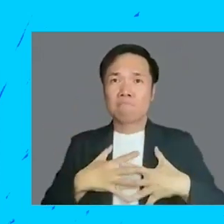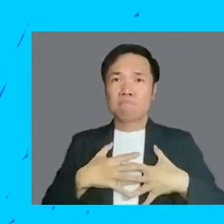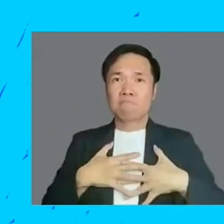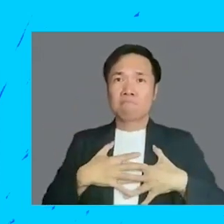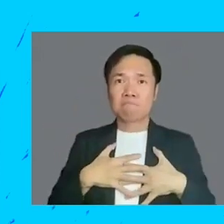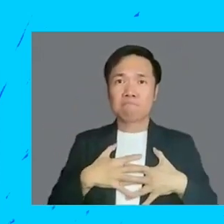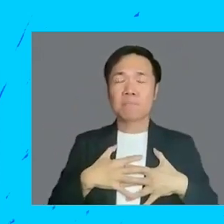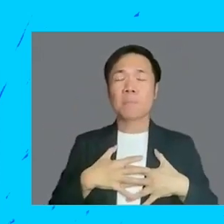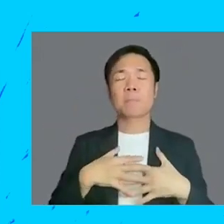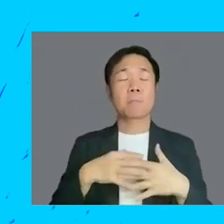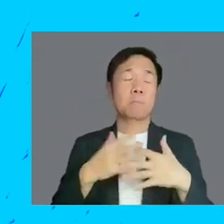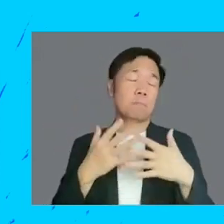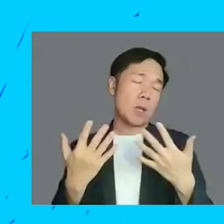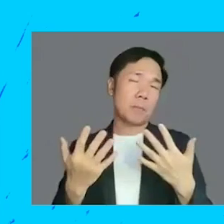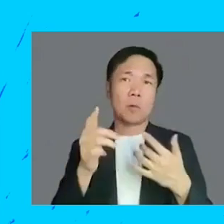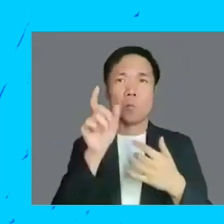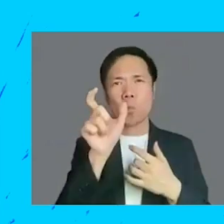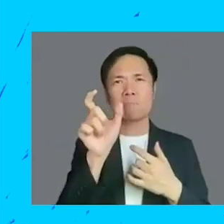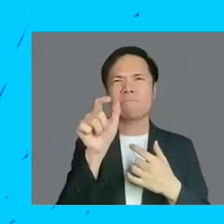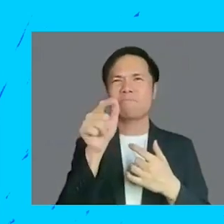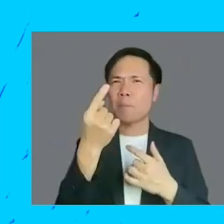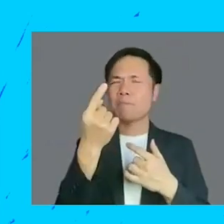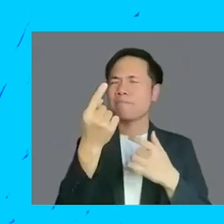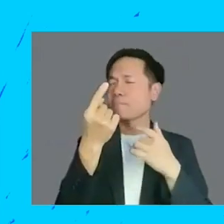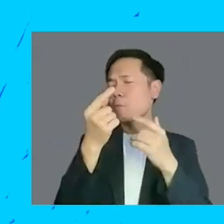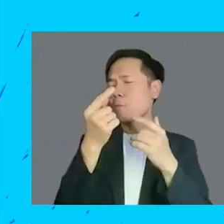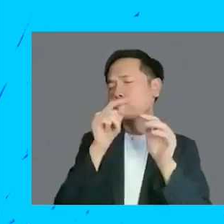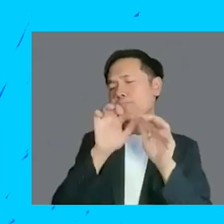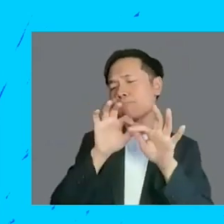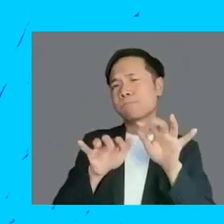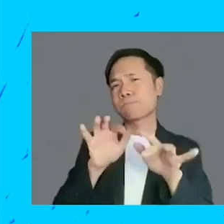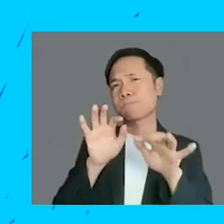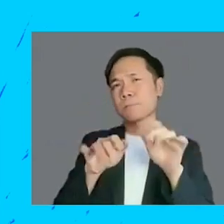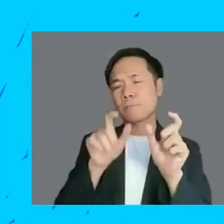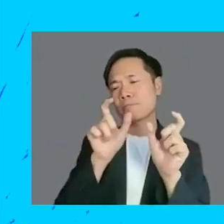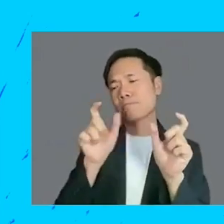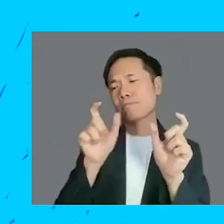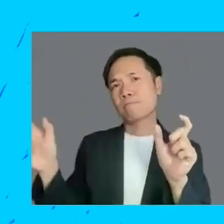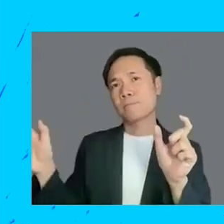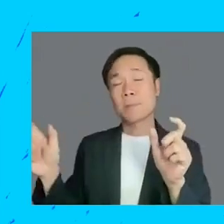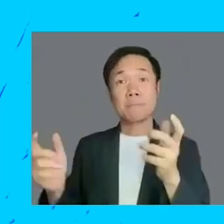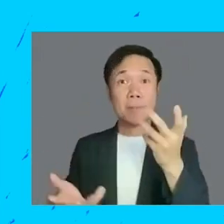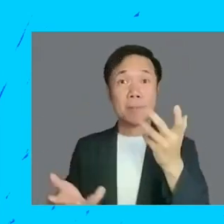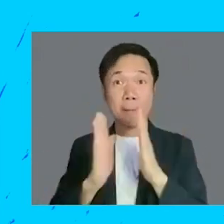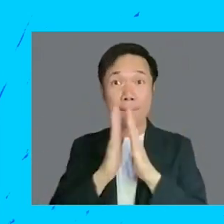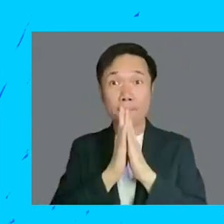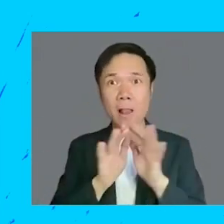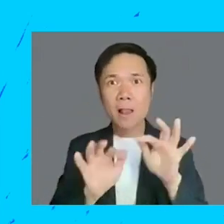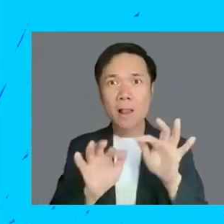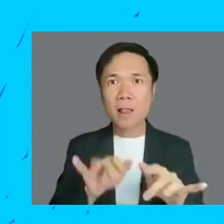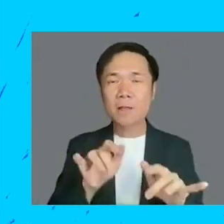one sentence, it could be one word. And please do not forget to register in the chat as well.